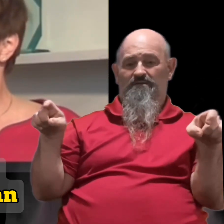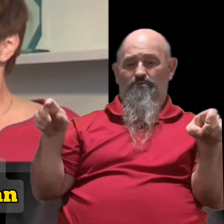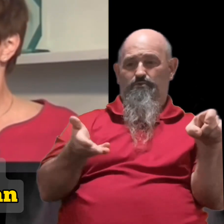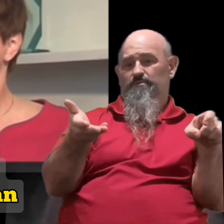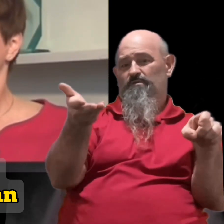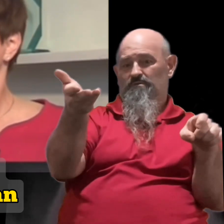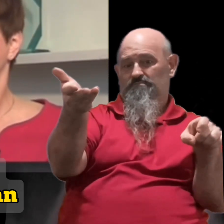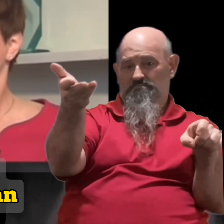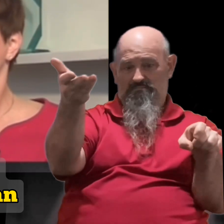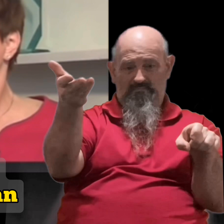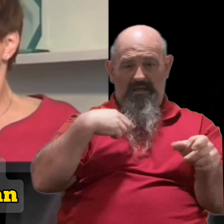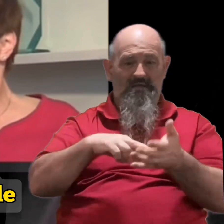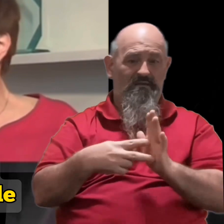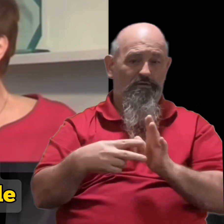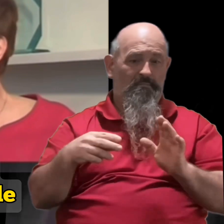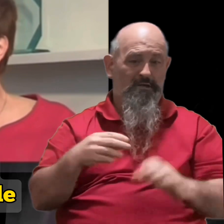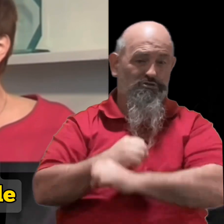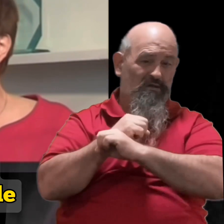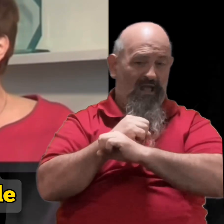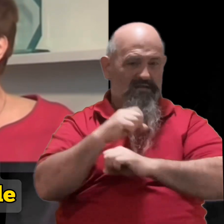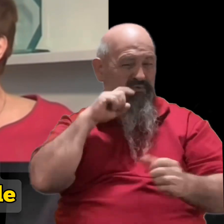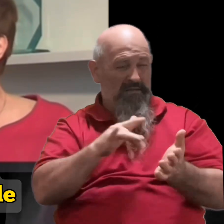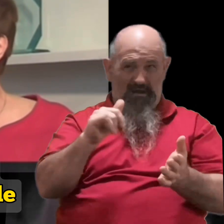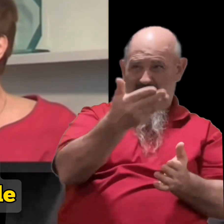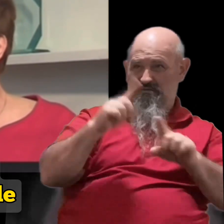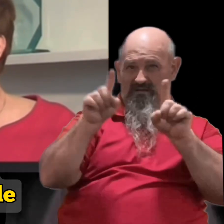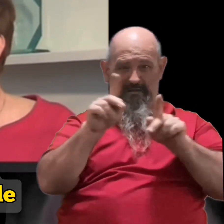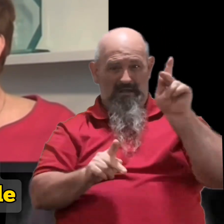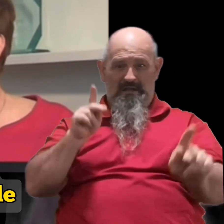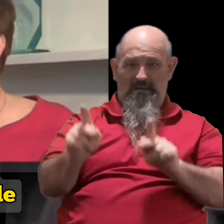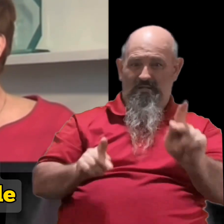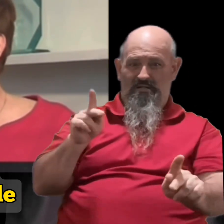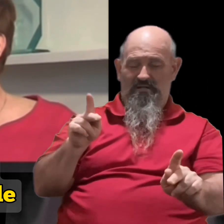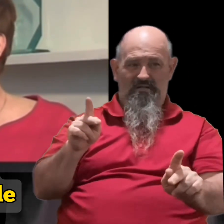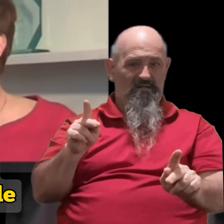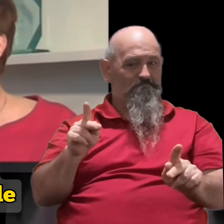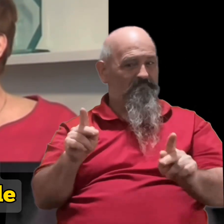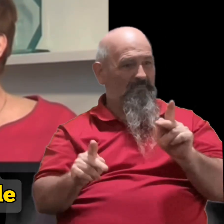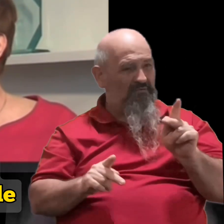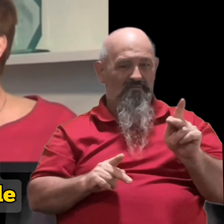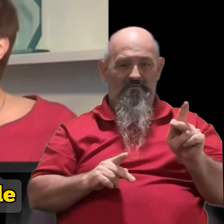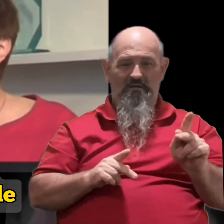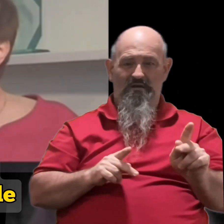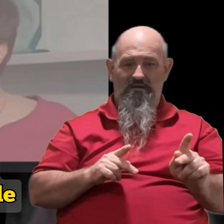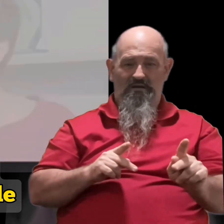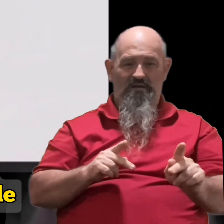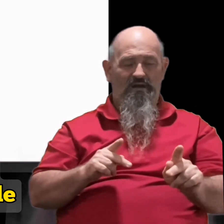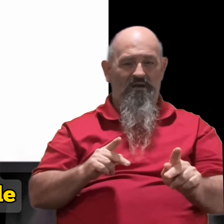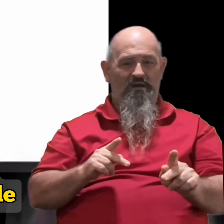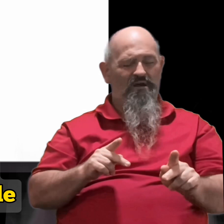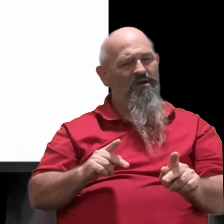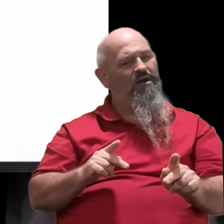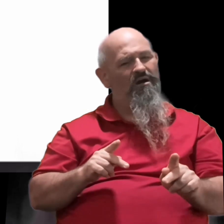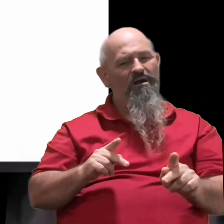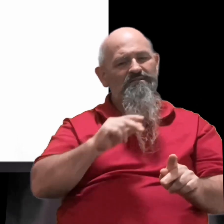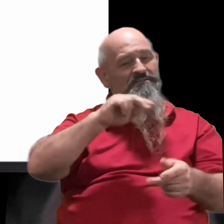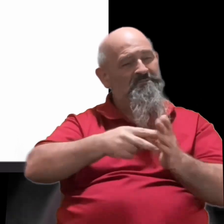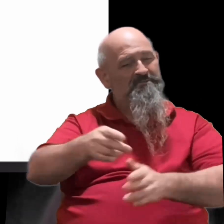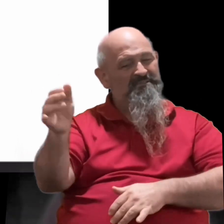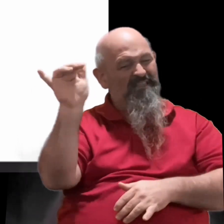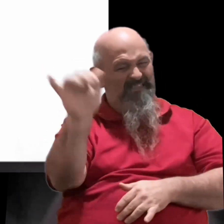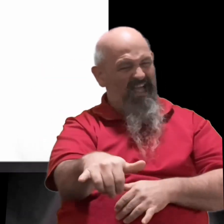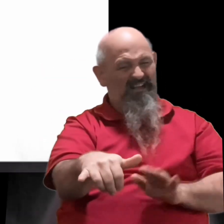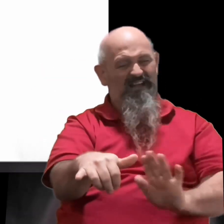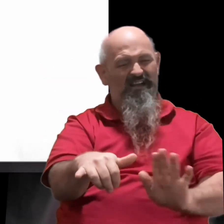open to, being seduced and abused by other people. It doesn't mean